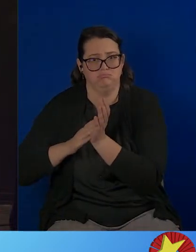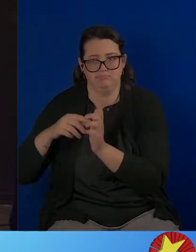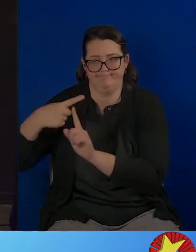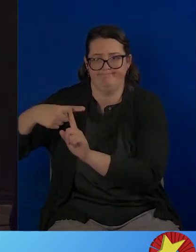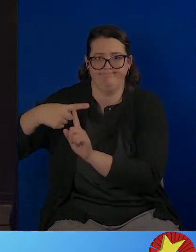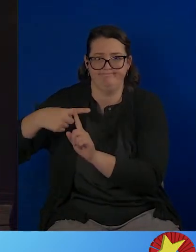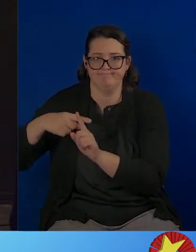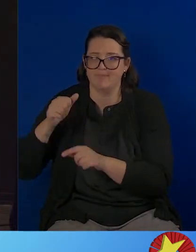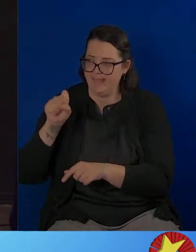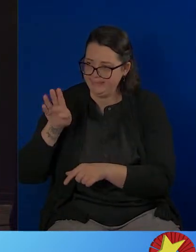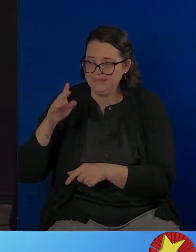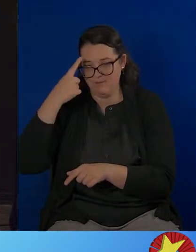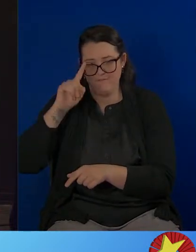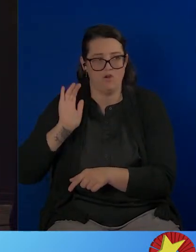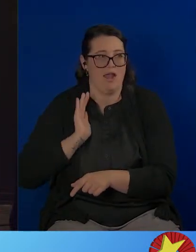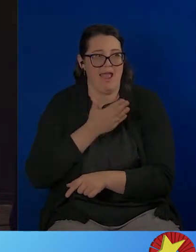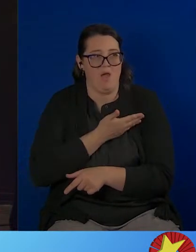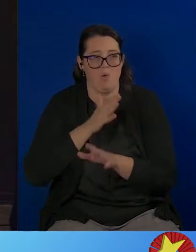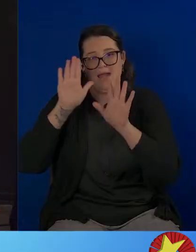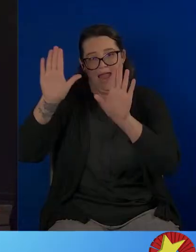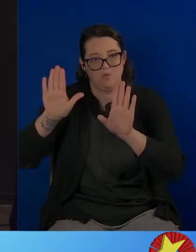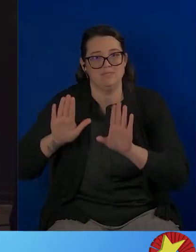work.